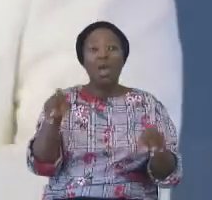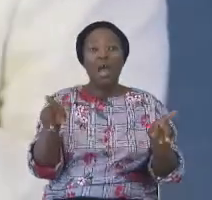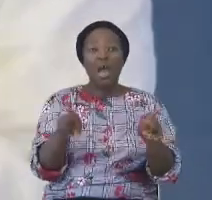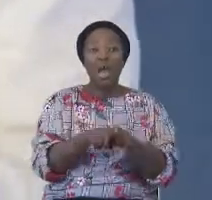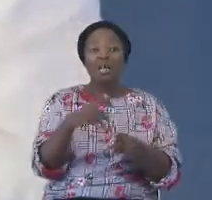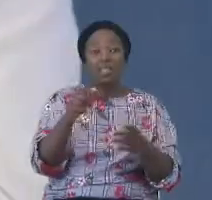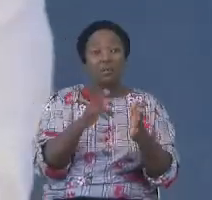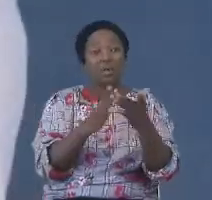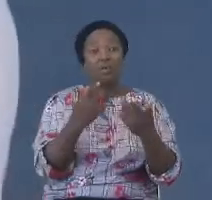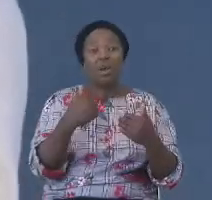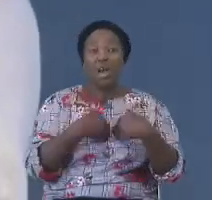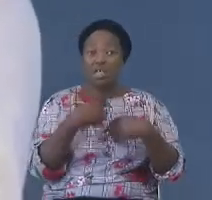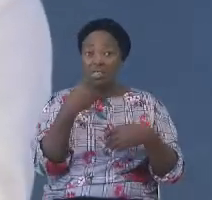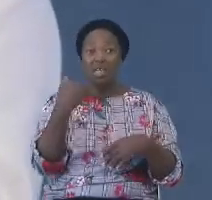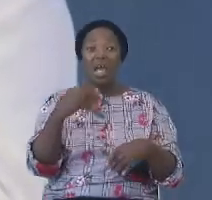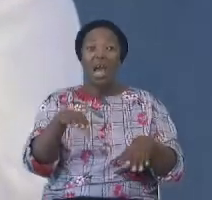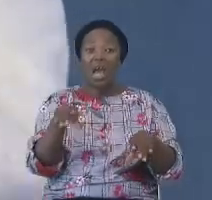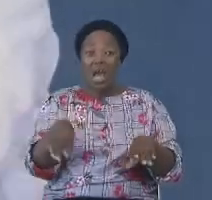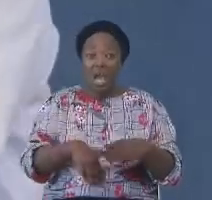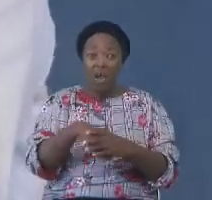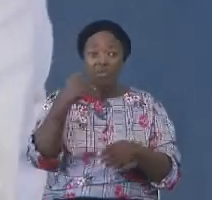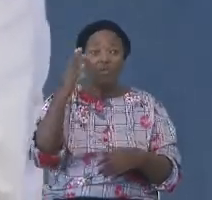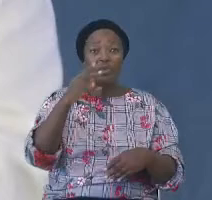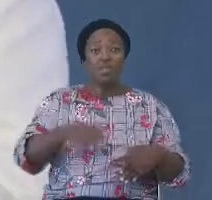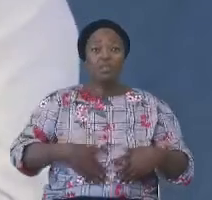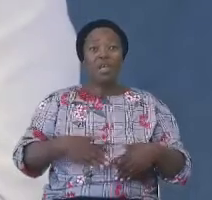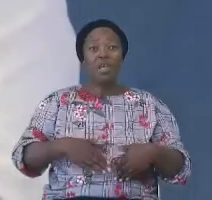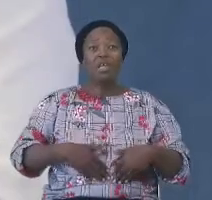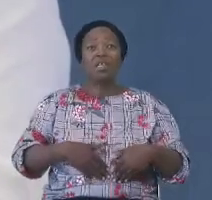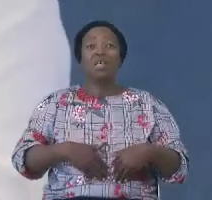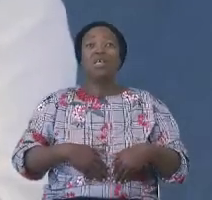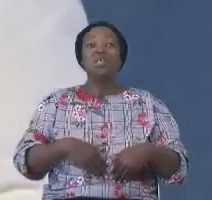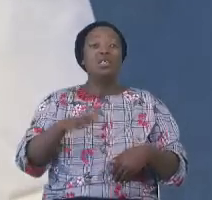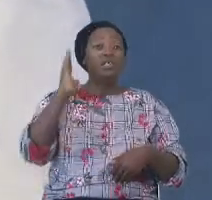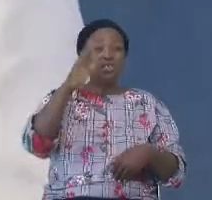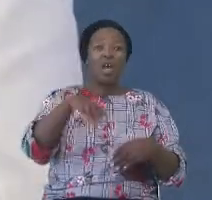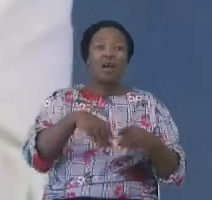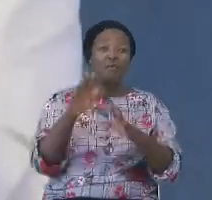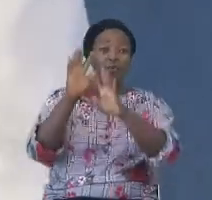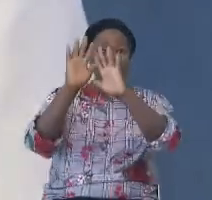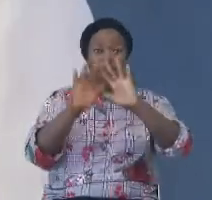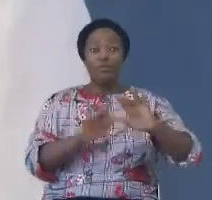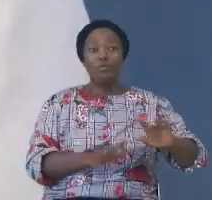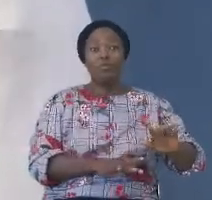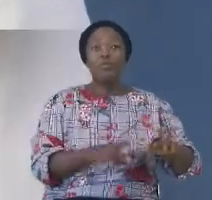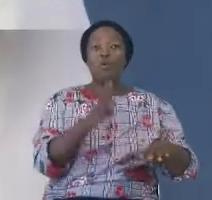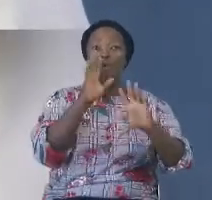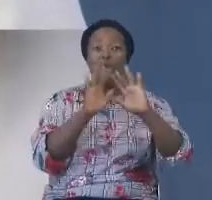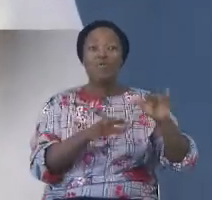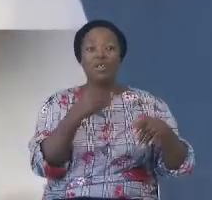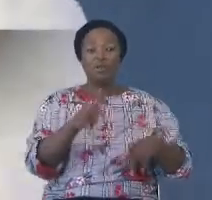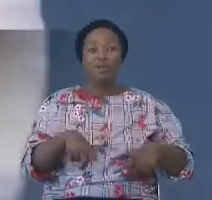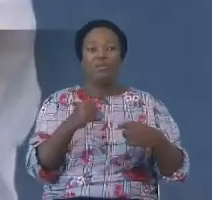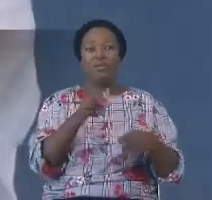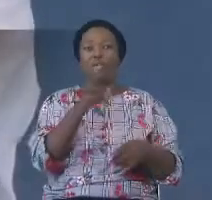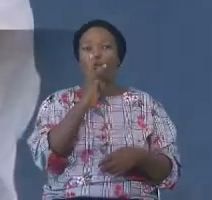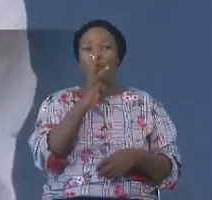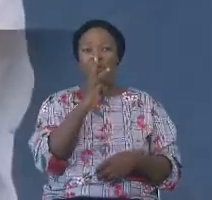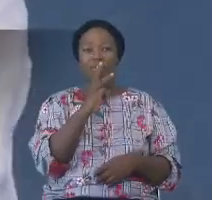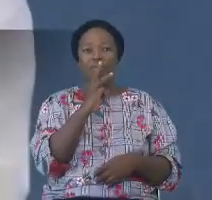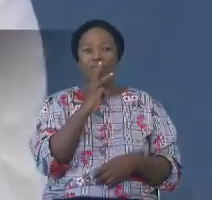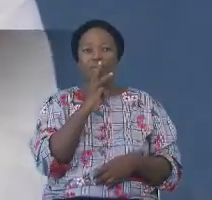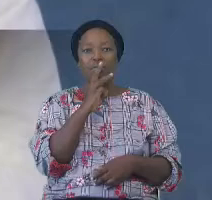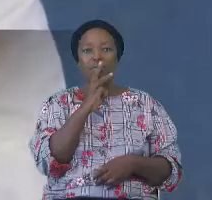believeth on me as the scripture has said out of his belly shall